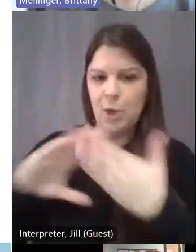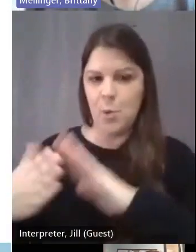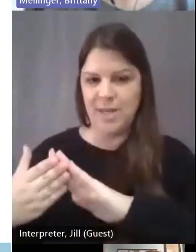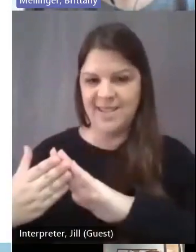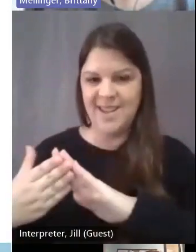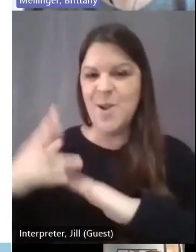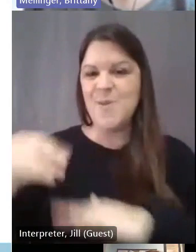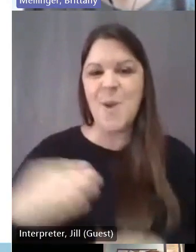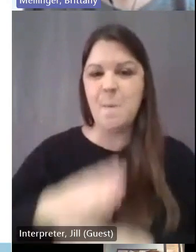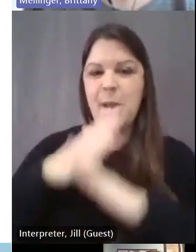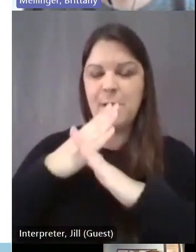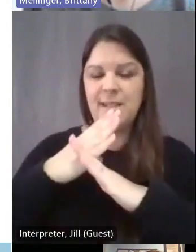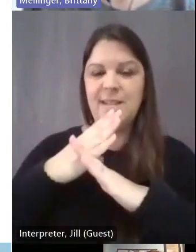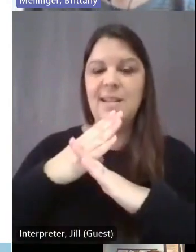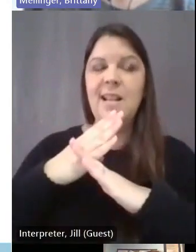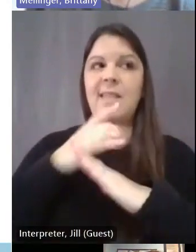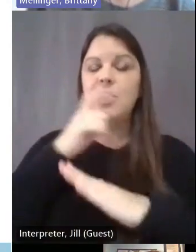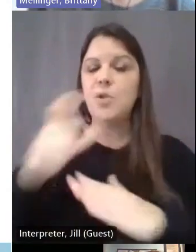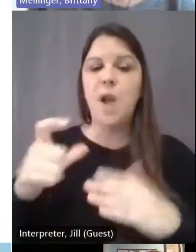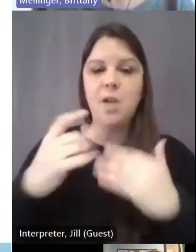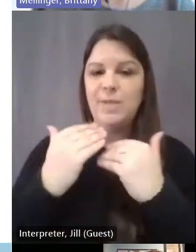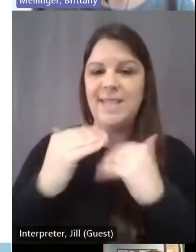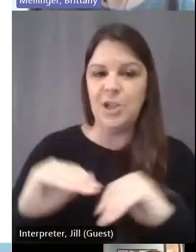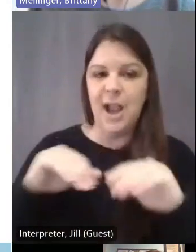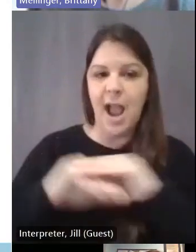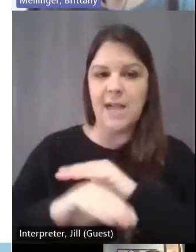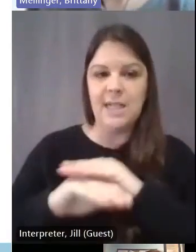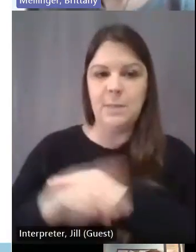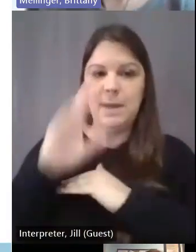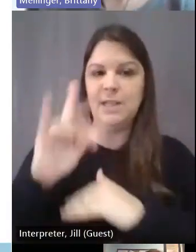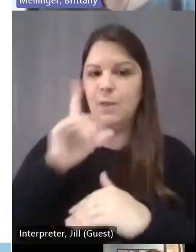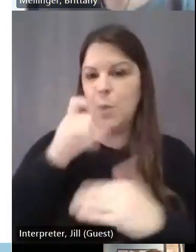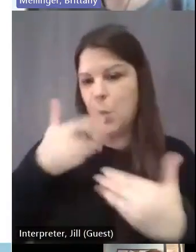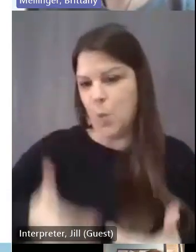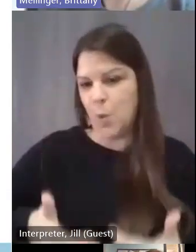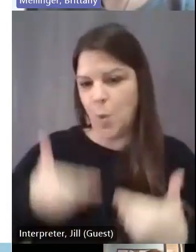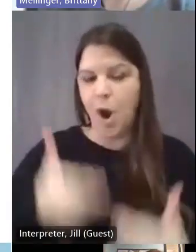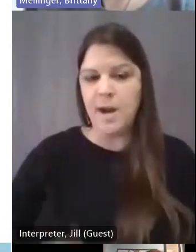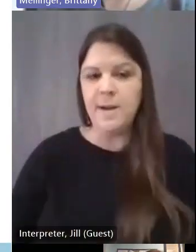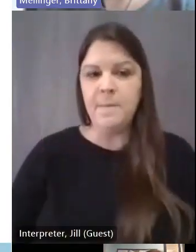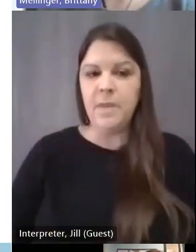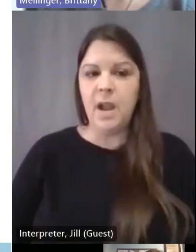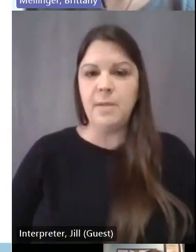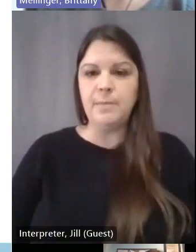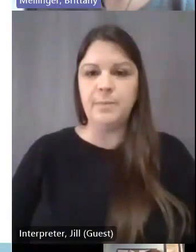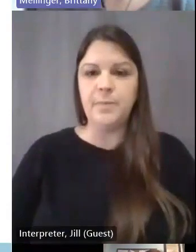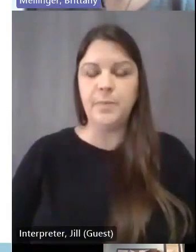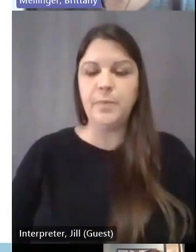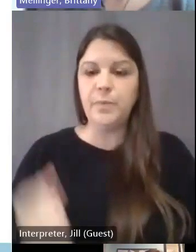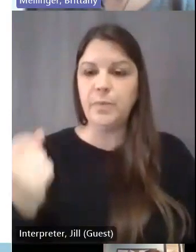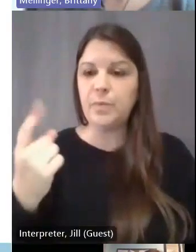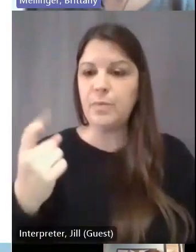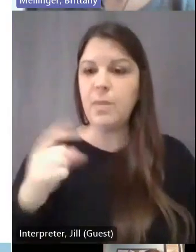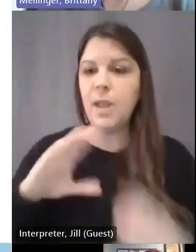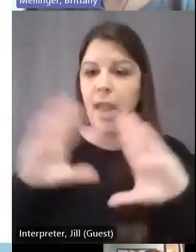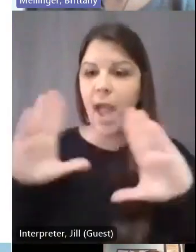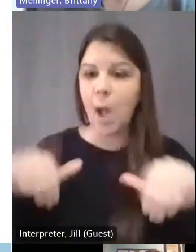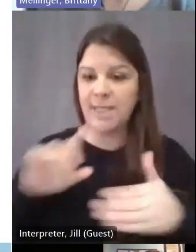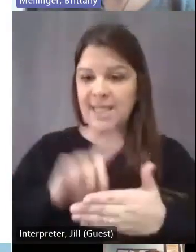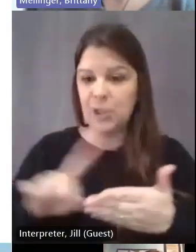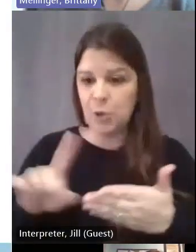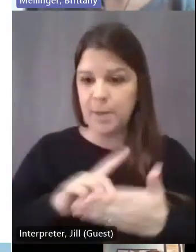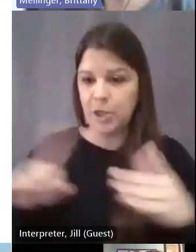restrict access to opportunity based on protected characteristics. So it's acknowledging that housing discrimination